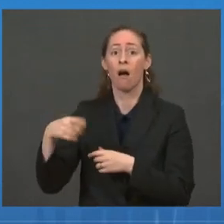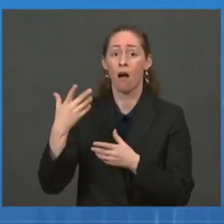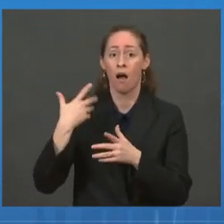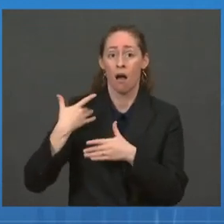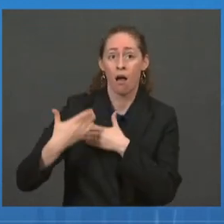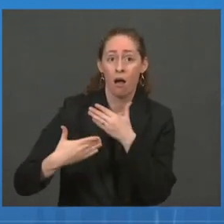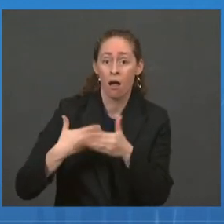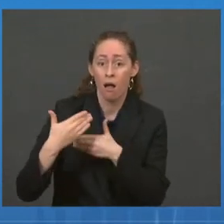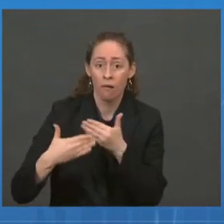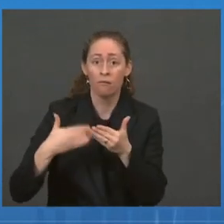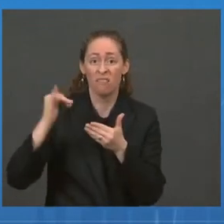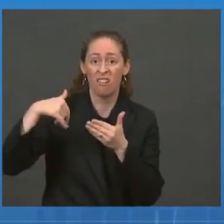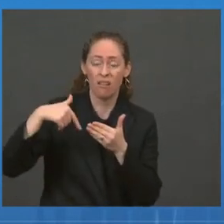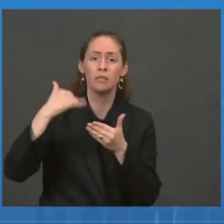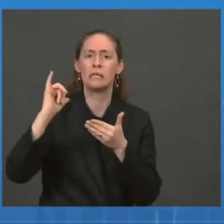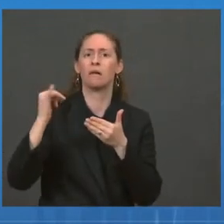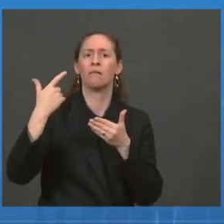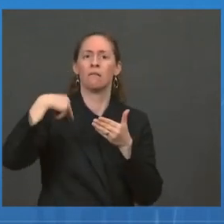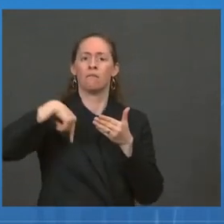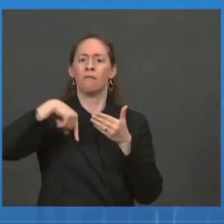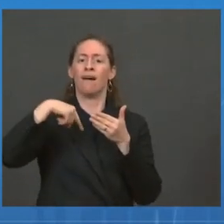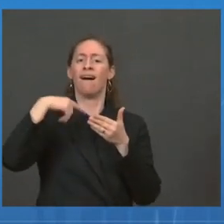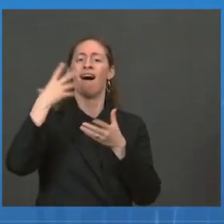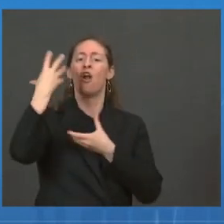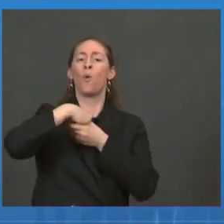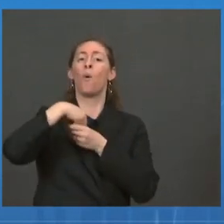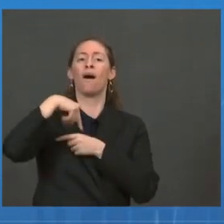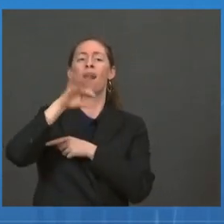all-inclusive next question